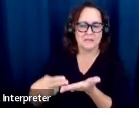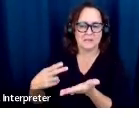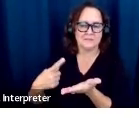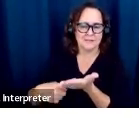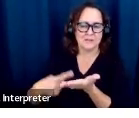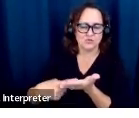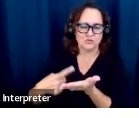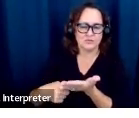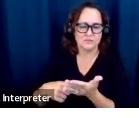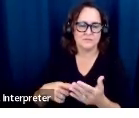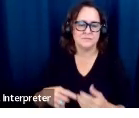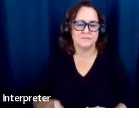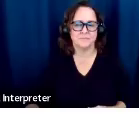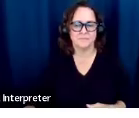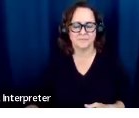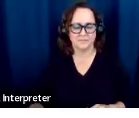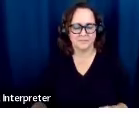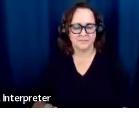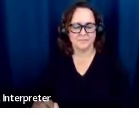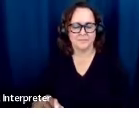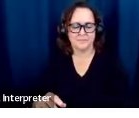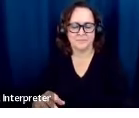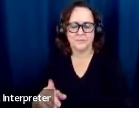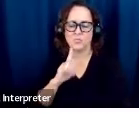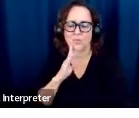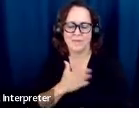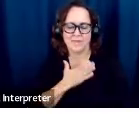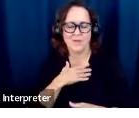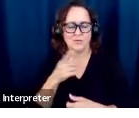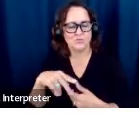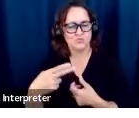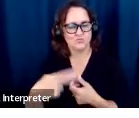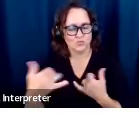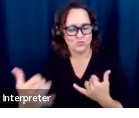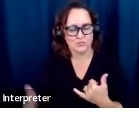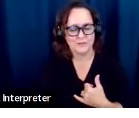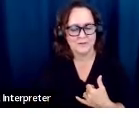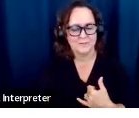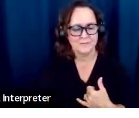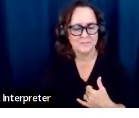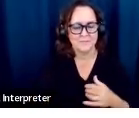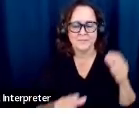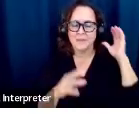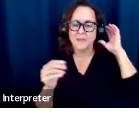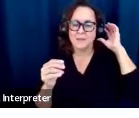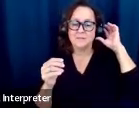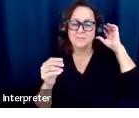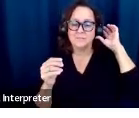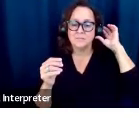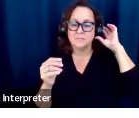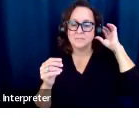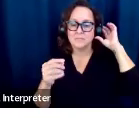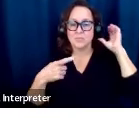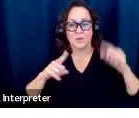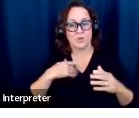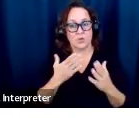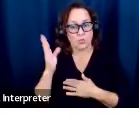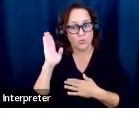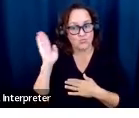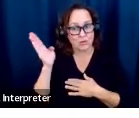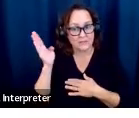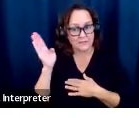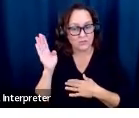from CG. Really glad you could all join us today. And as we go through the presentation, we can